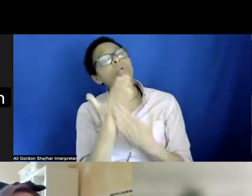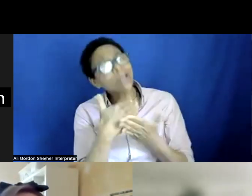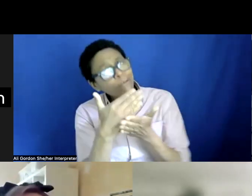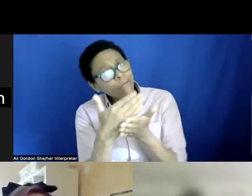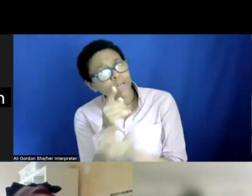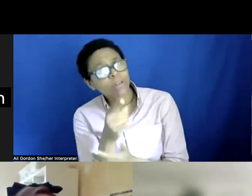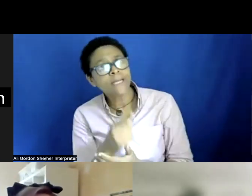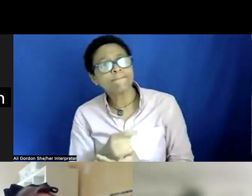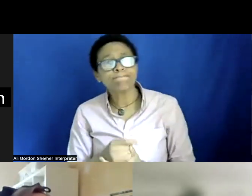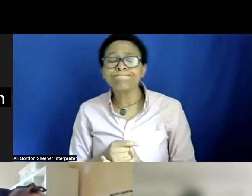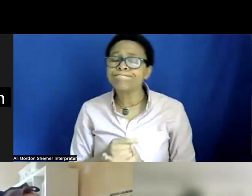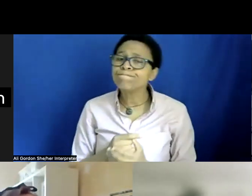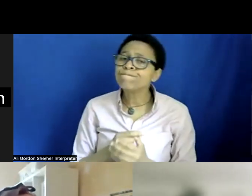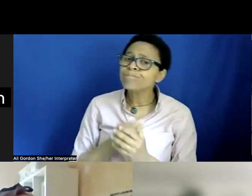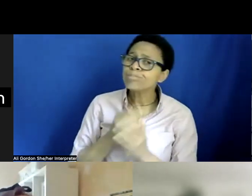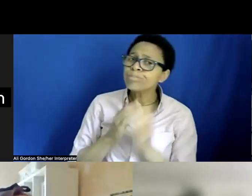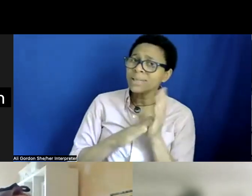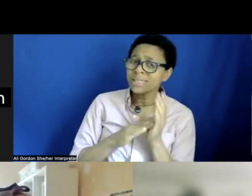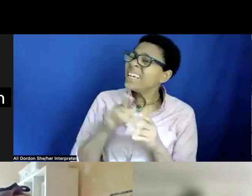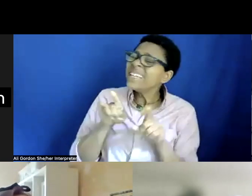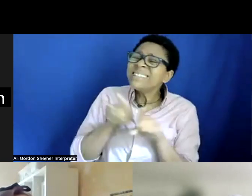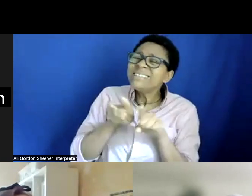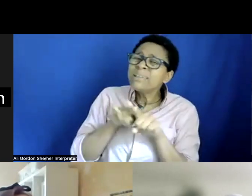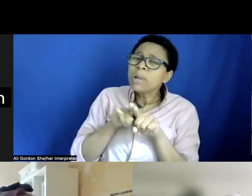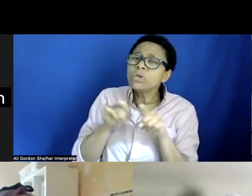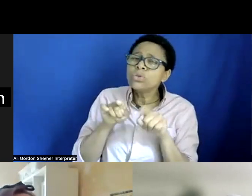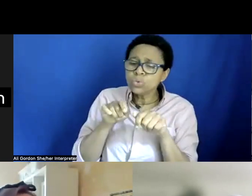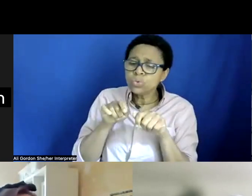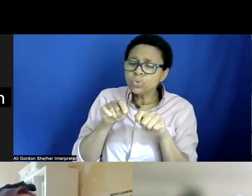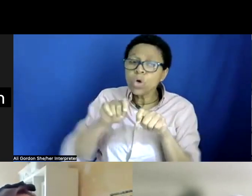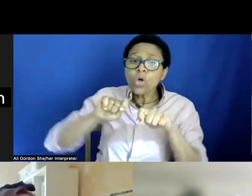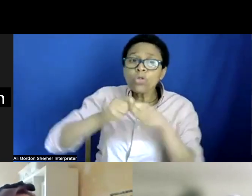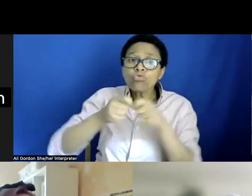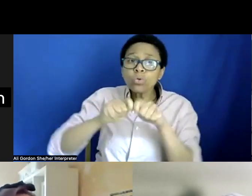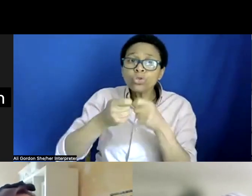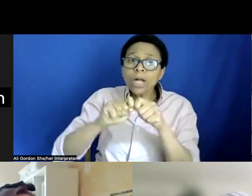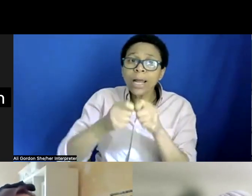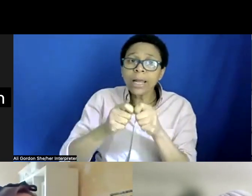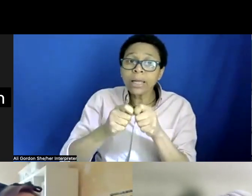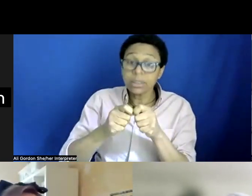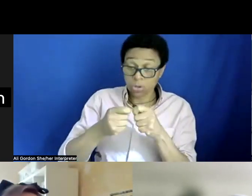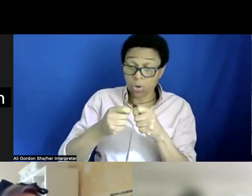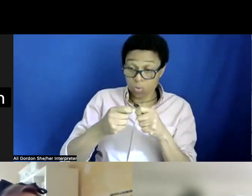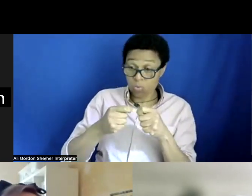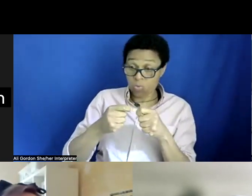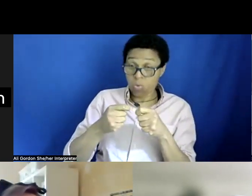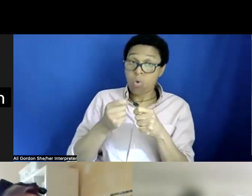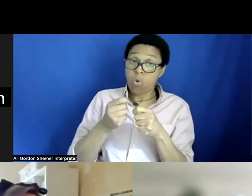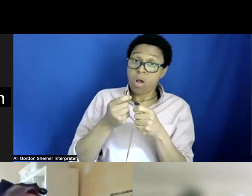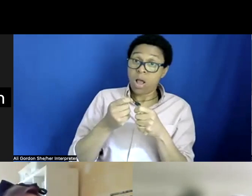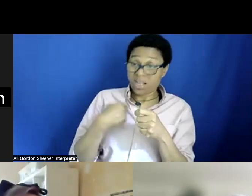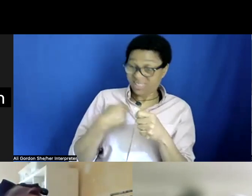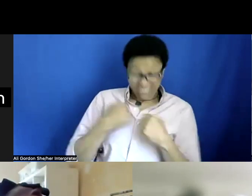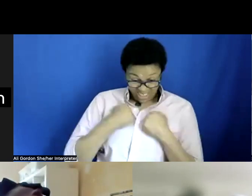It's a bit like the crochet. For me, this is like my version of crochet, if you like.